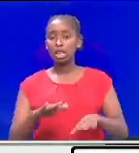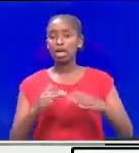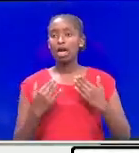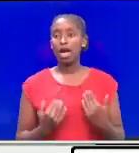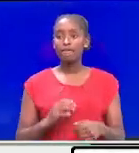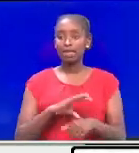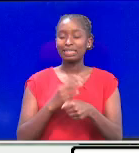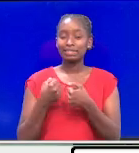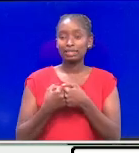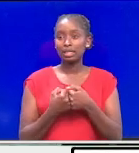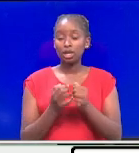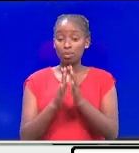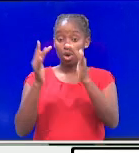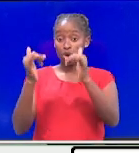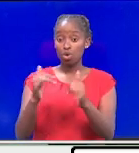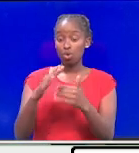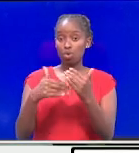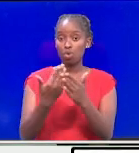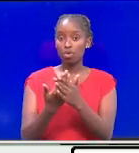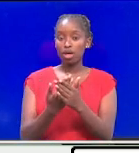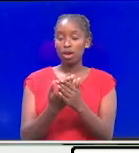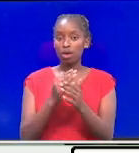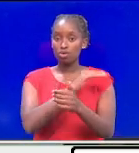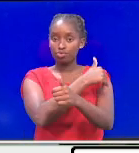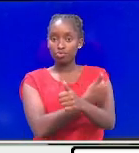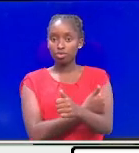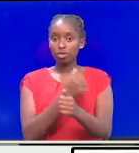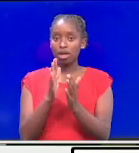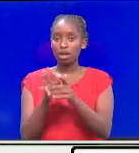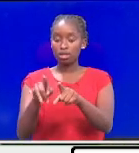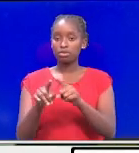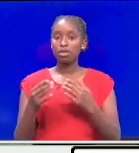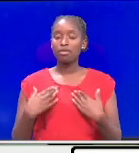identification with a new portal, pre-authorization for services and submission of claims